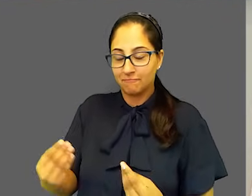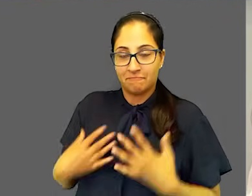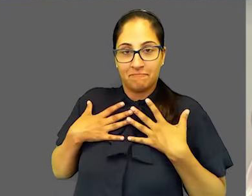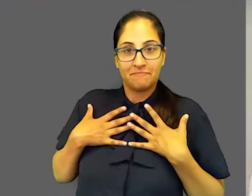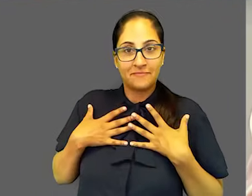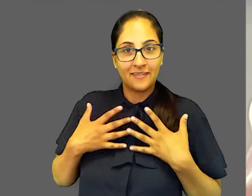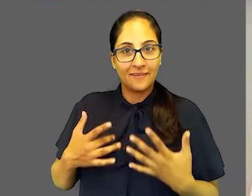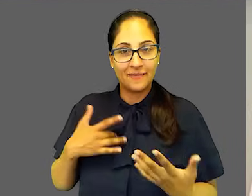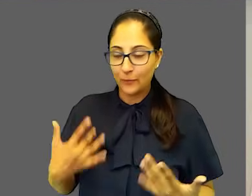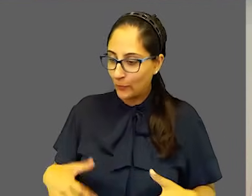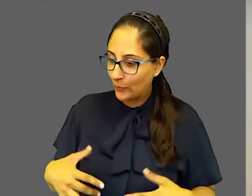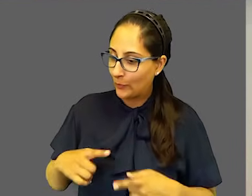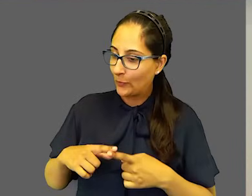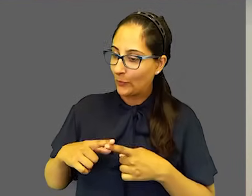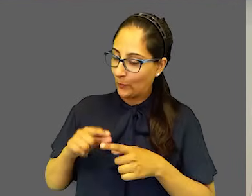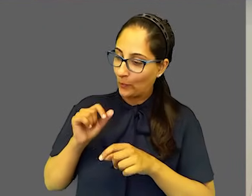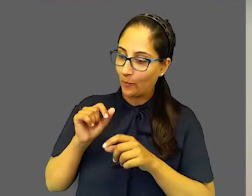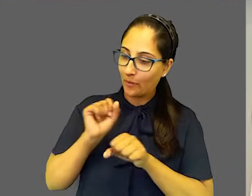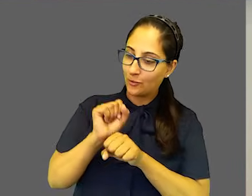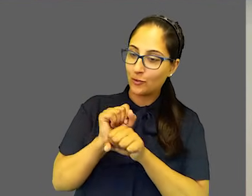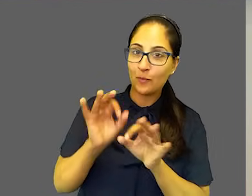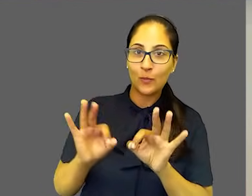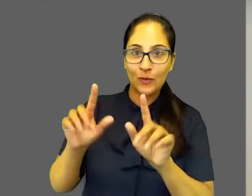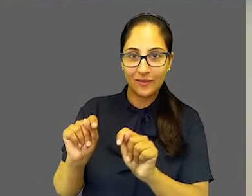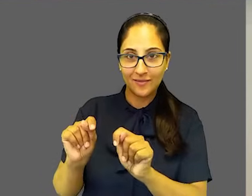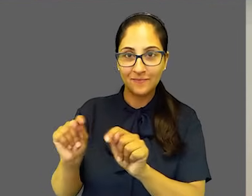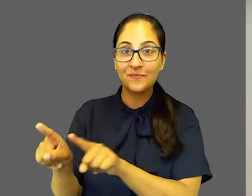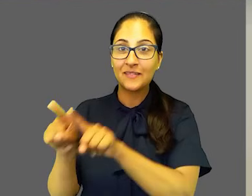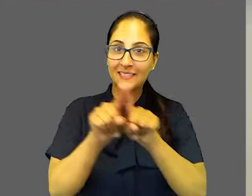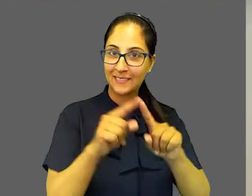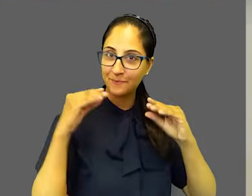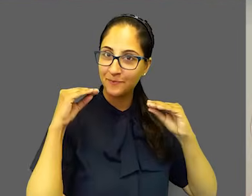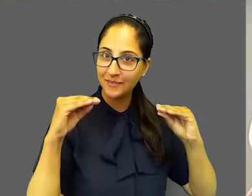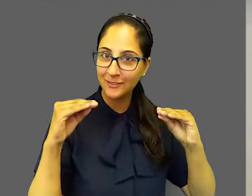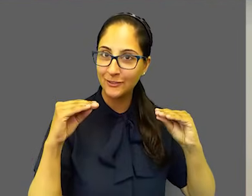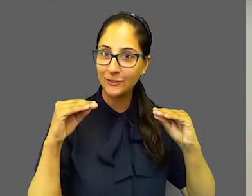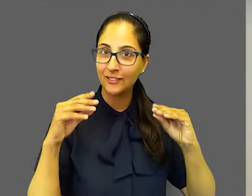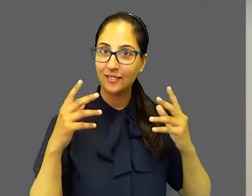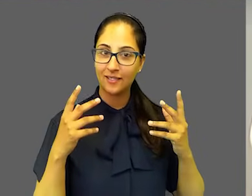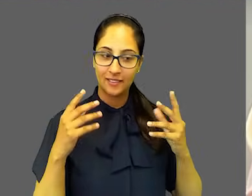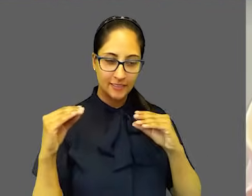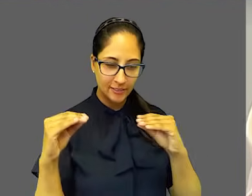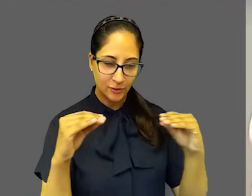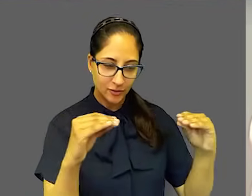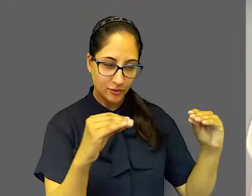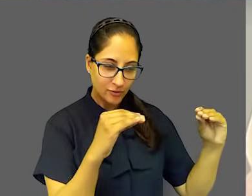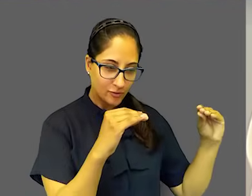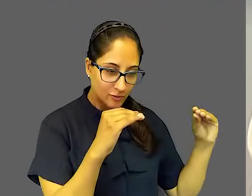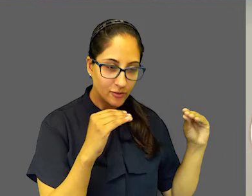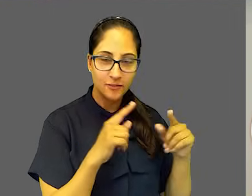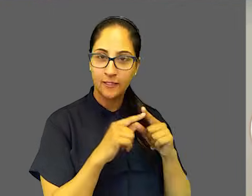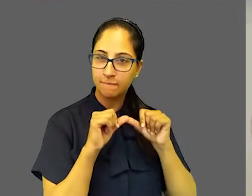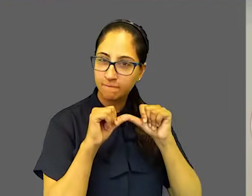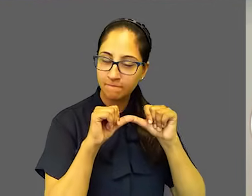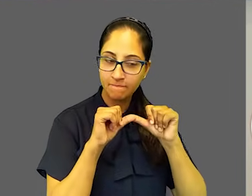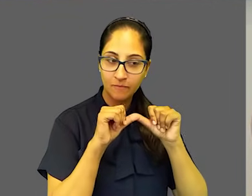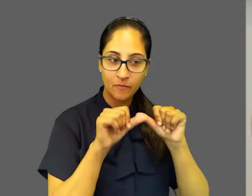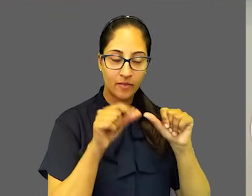has all the ups and downs, and then in classroom, you have one moment where a student makes a connection